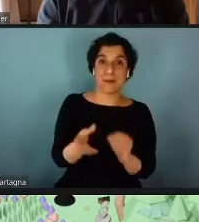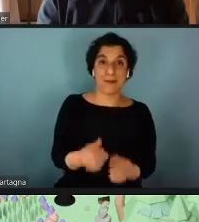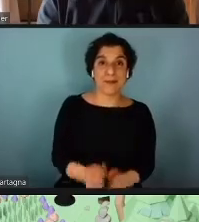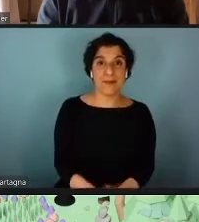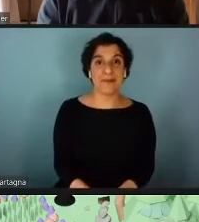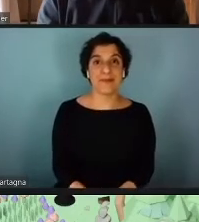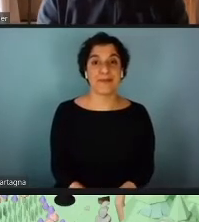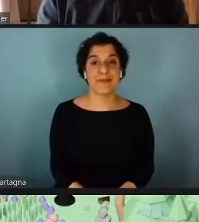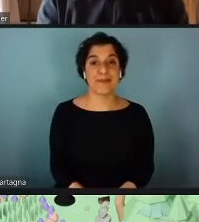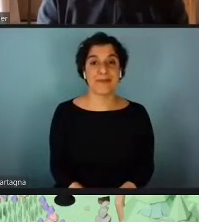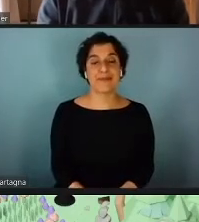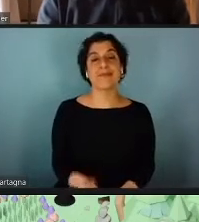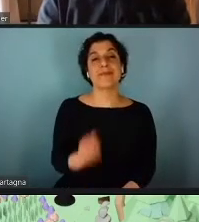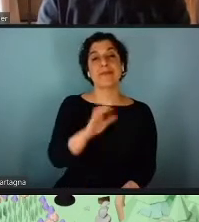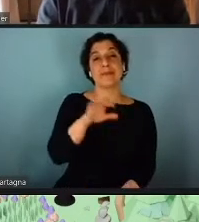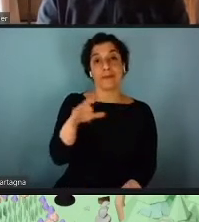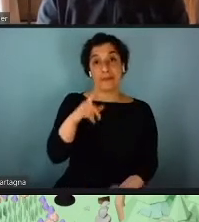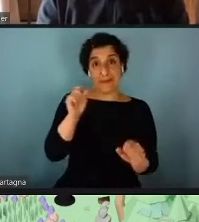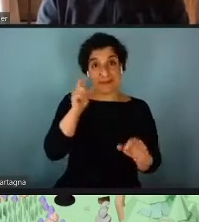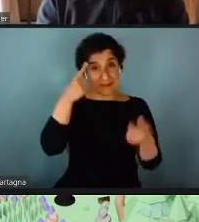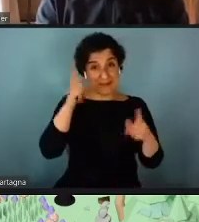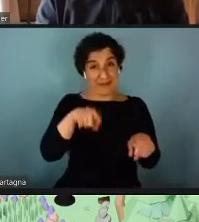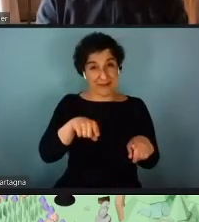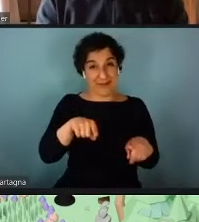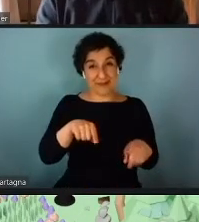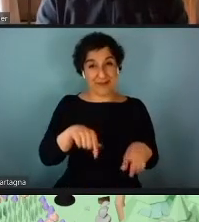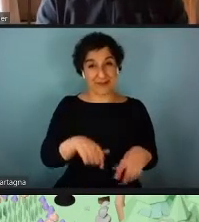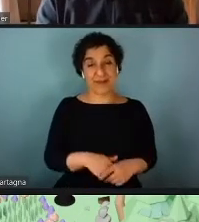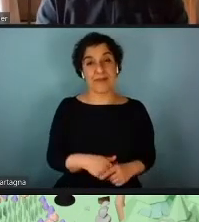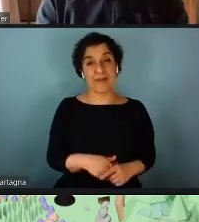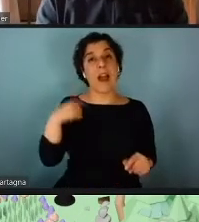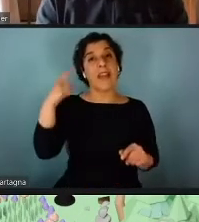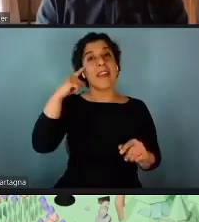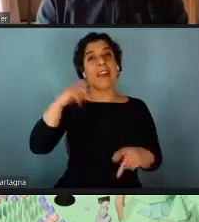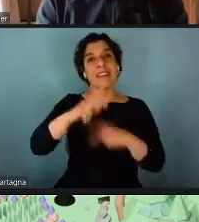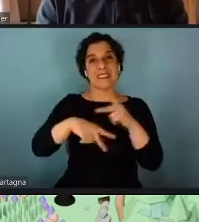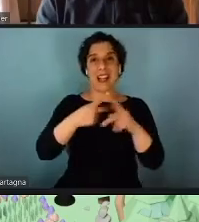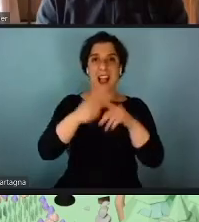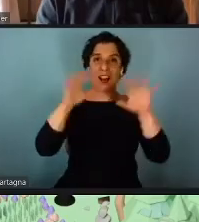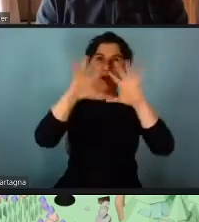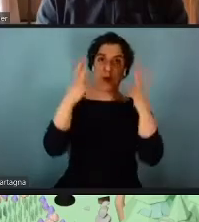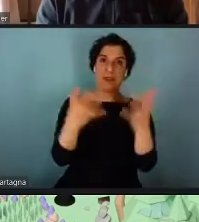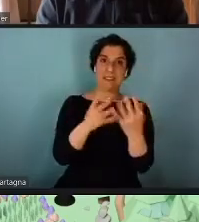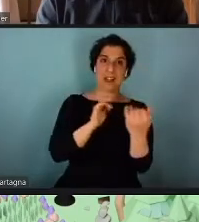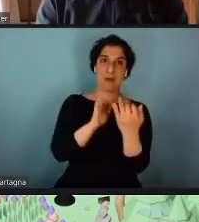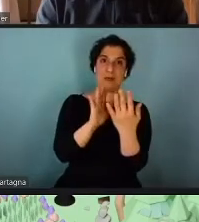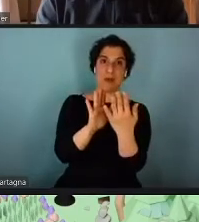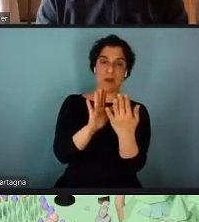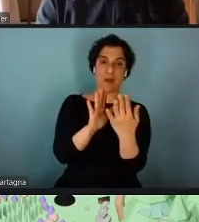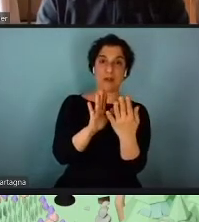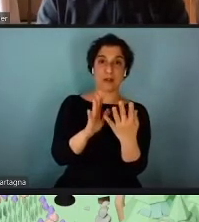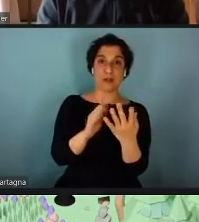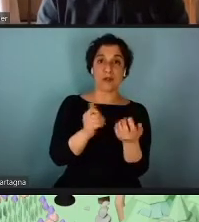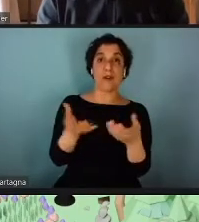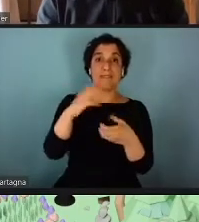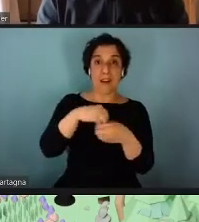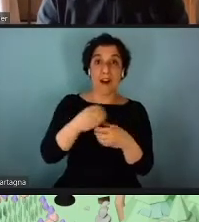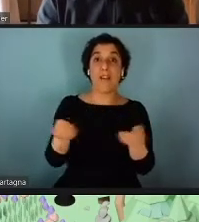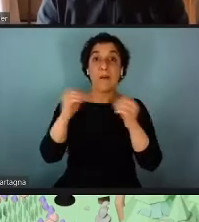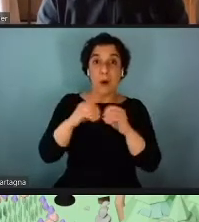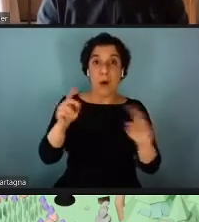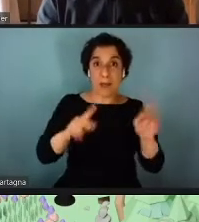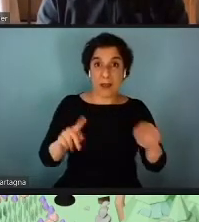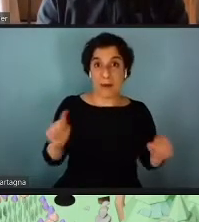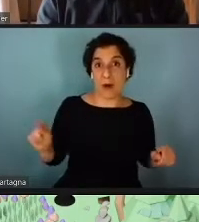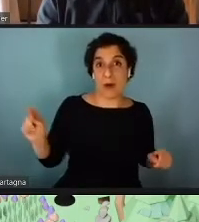Yeah, I agree. And I think, this kind of holistic approach of involving more voices into the